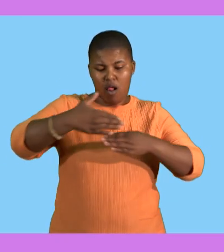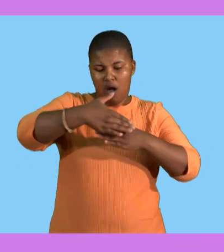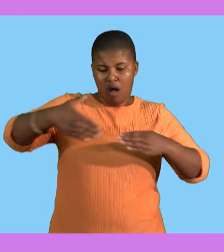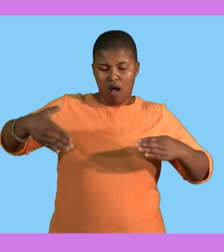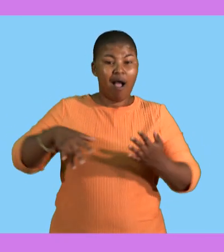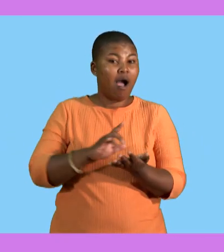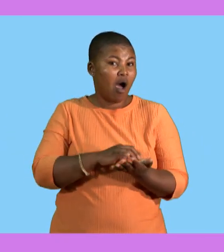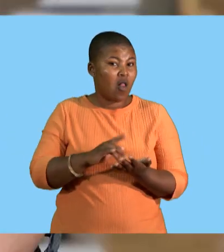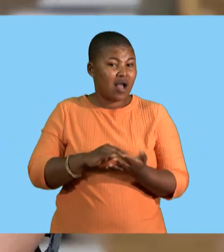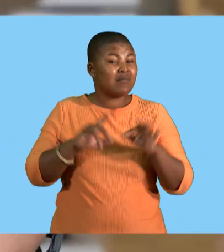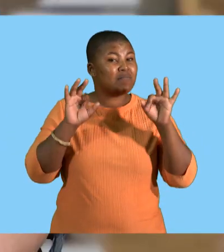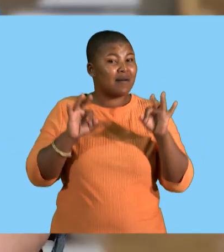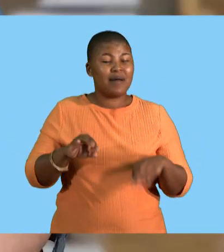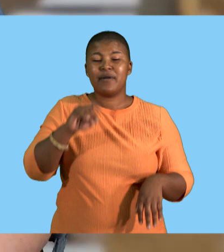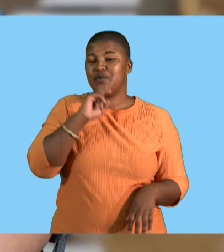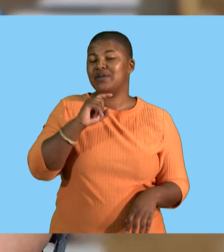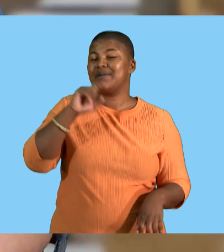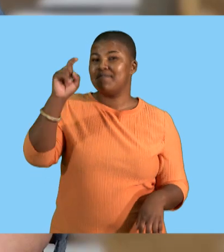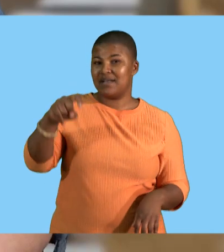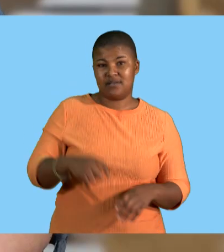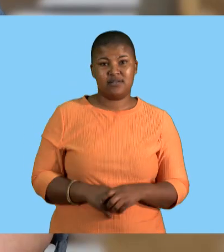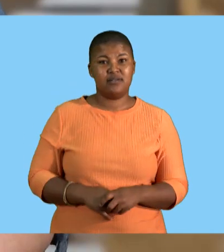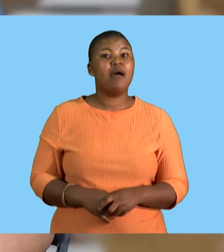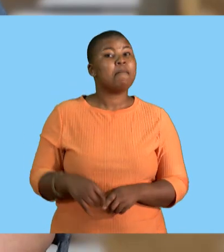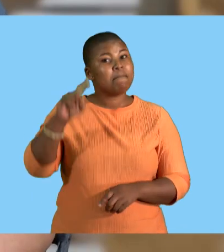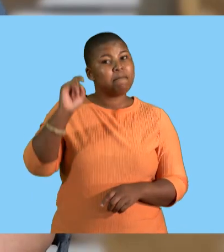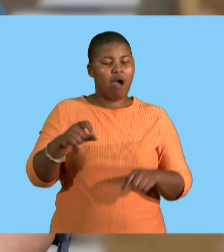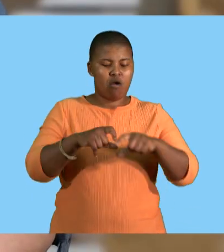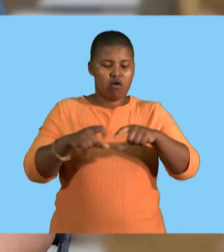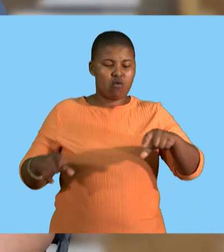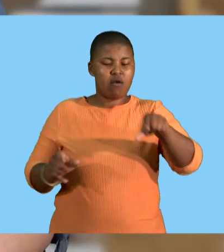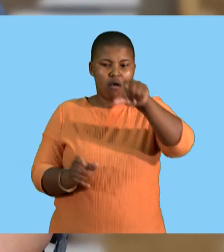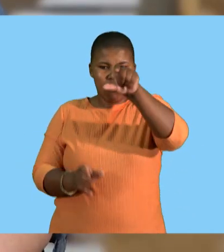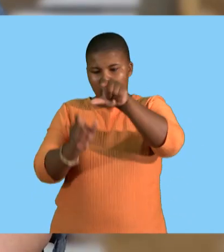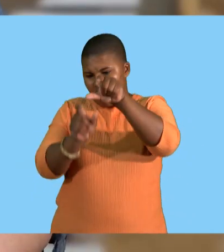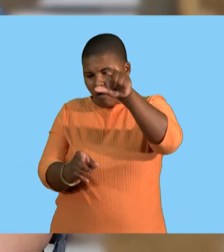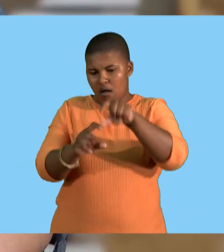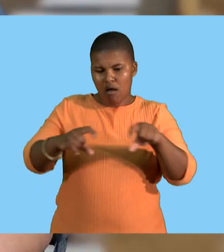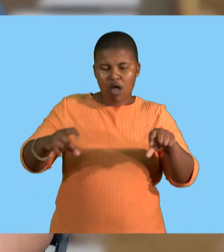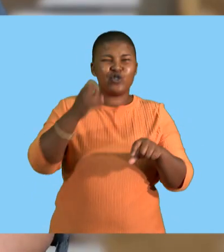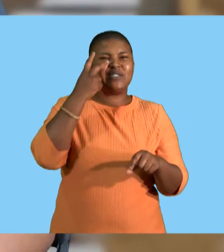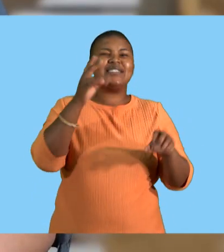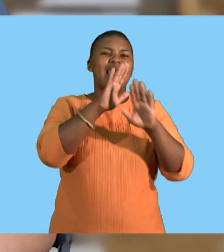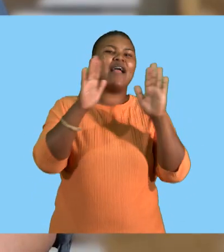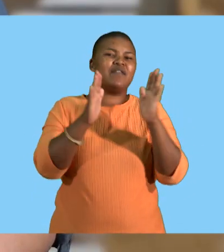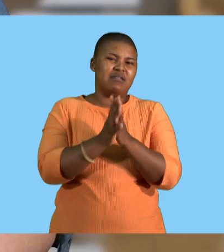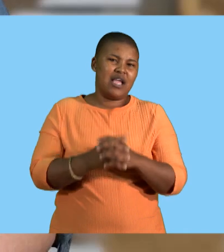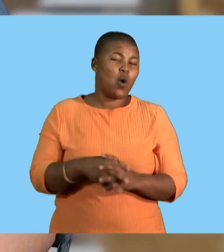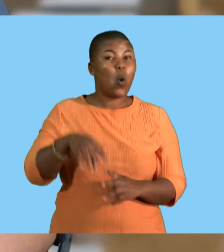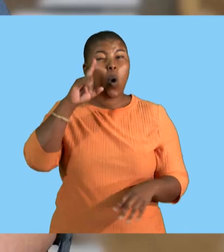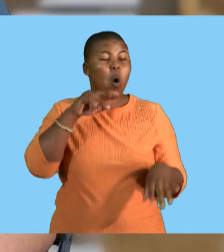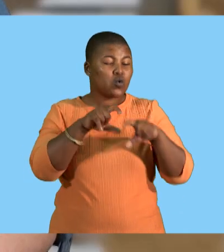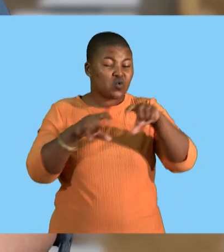a calculator. You need to use a ruler where you can see each and every millimeters. So it's not supposed to be an old